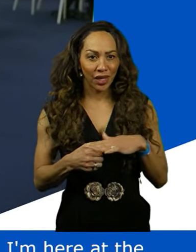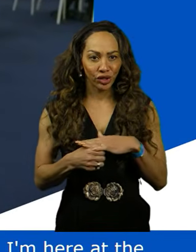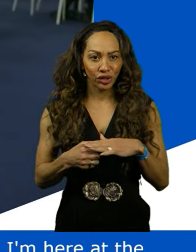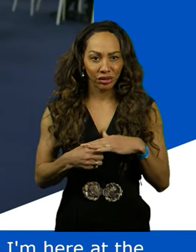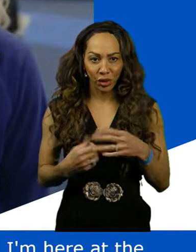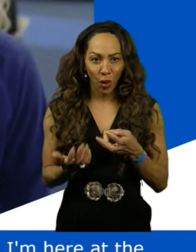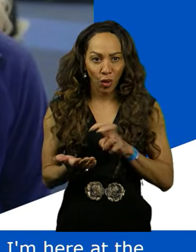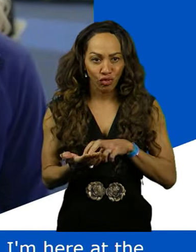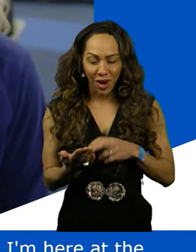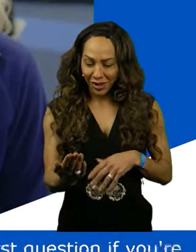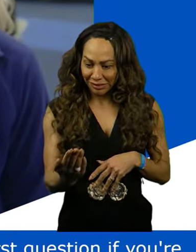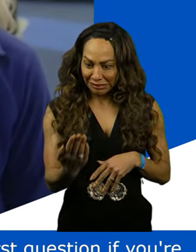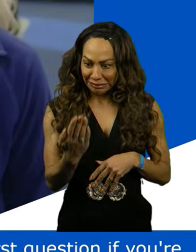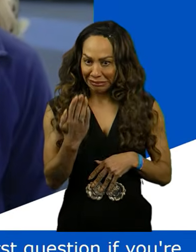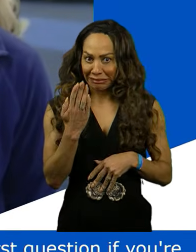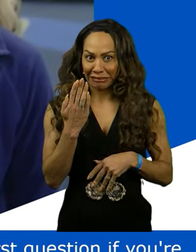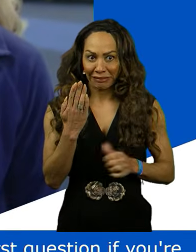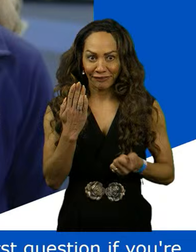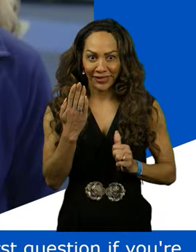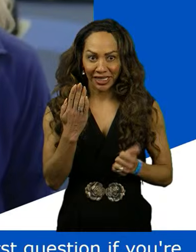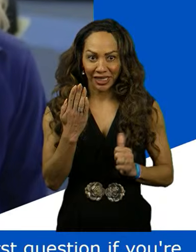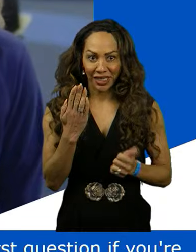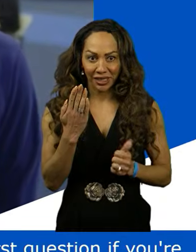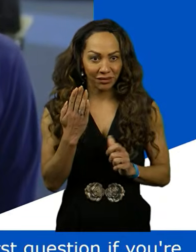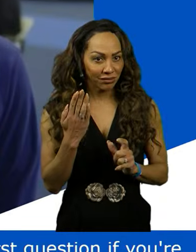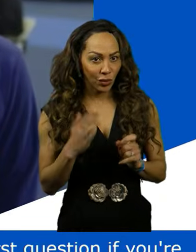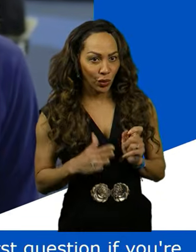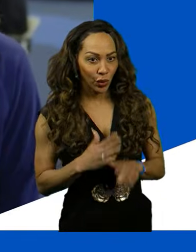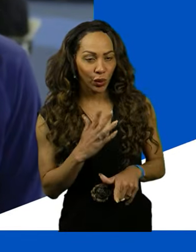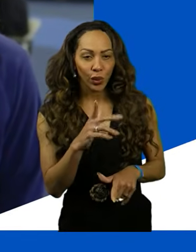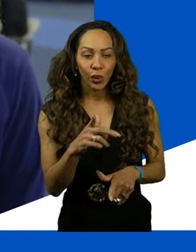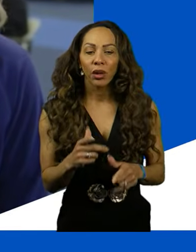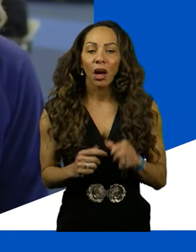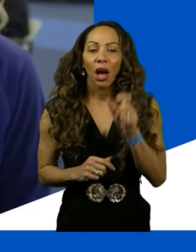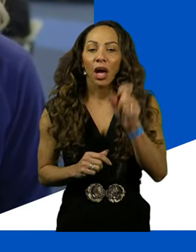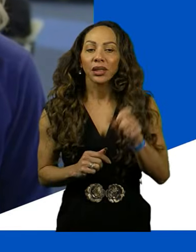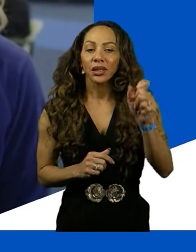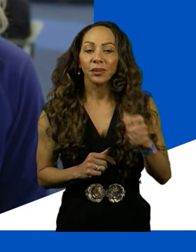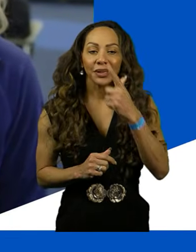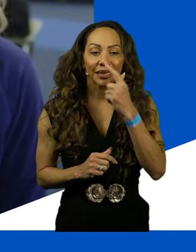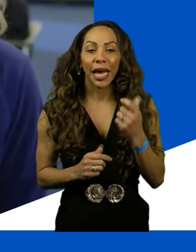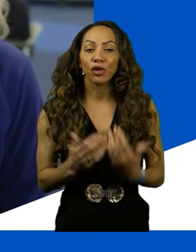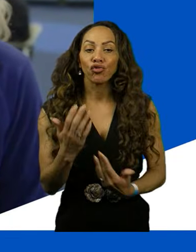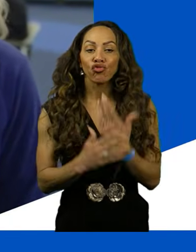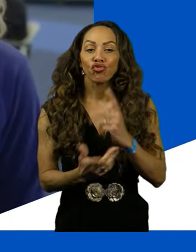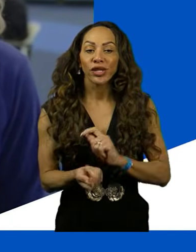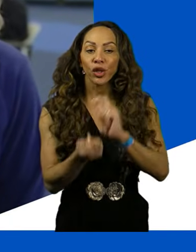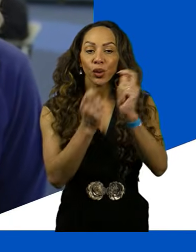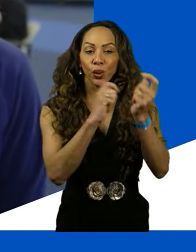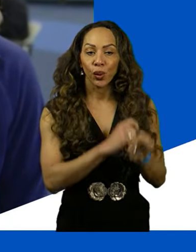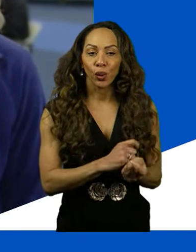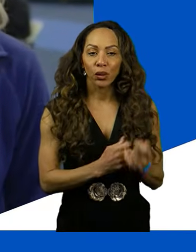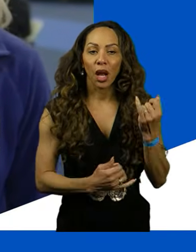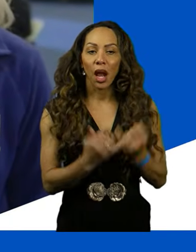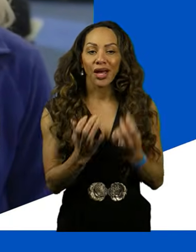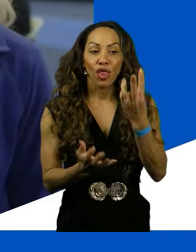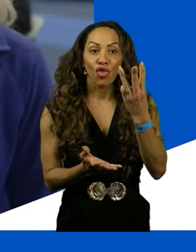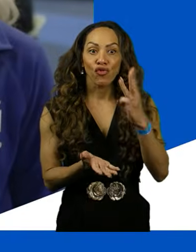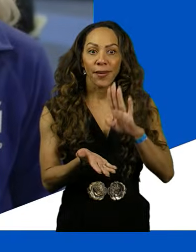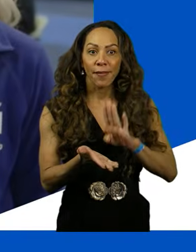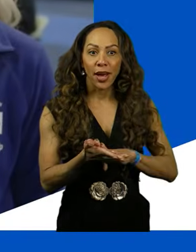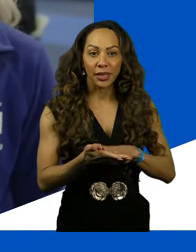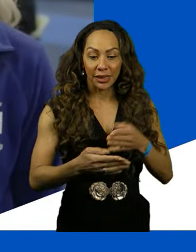this point? Well, customers can renew in the last 3 months of their lease. Right. So it's really important to get that application on